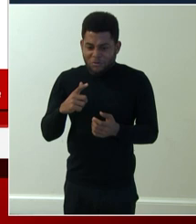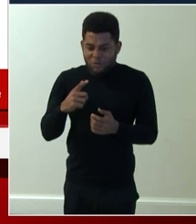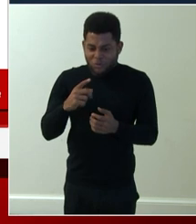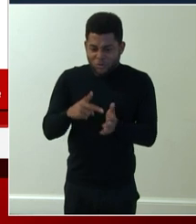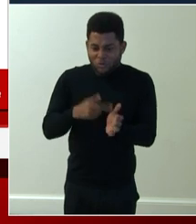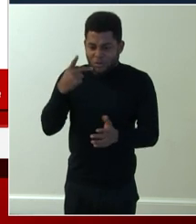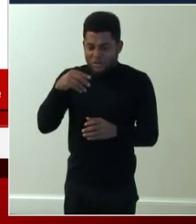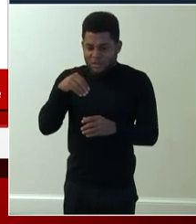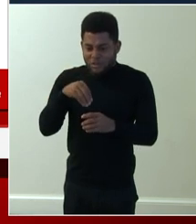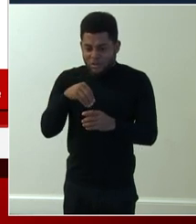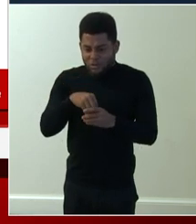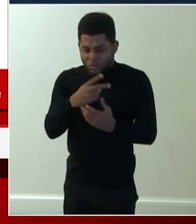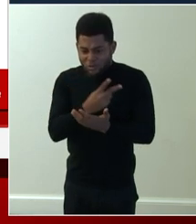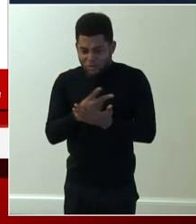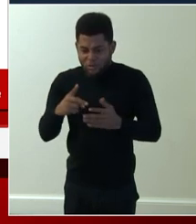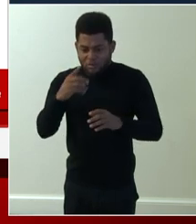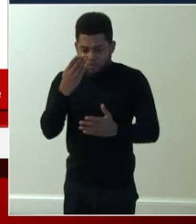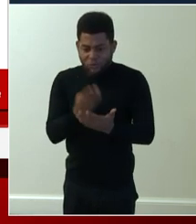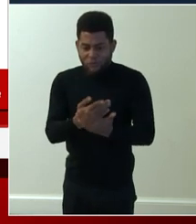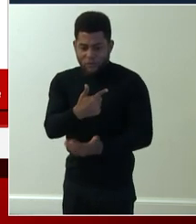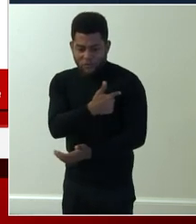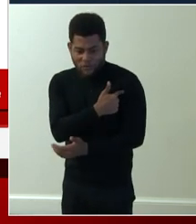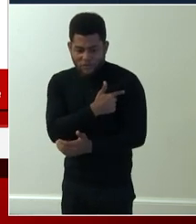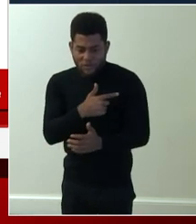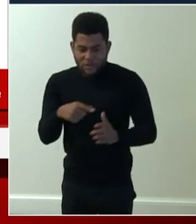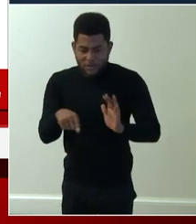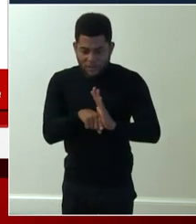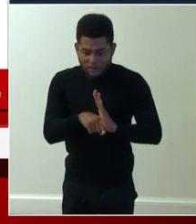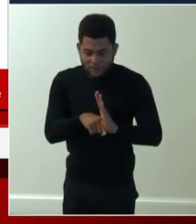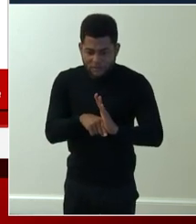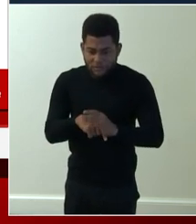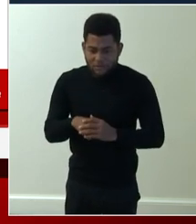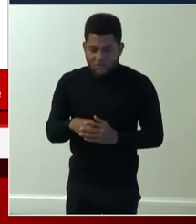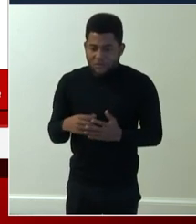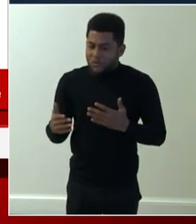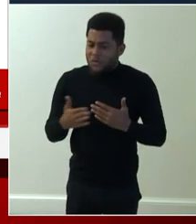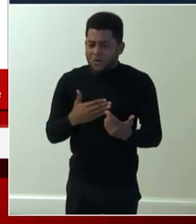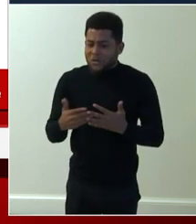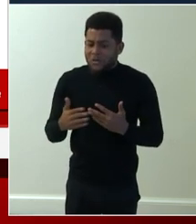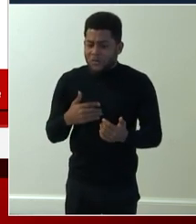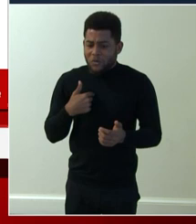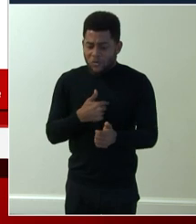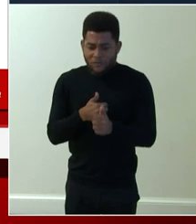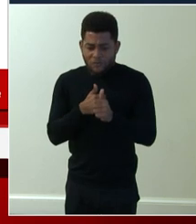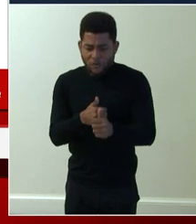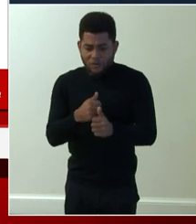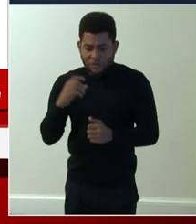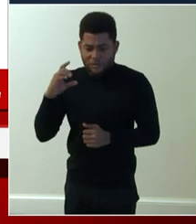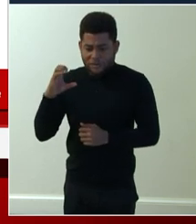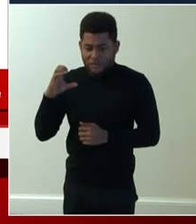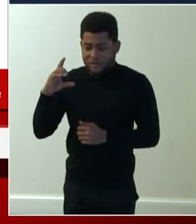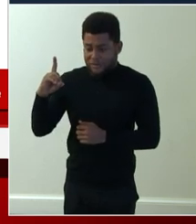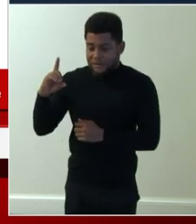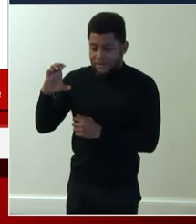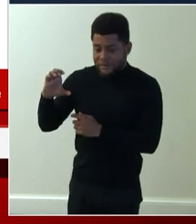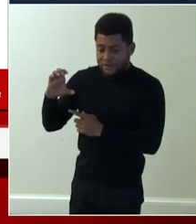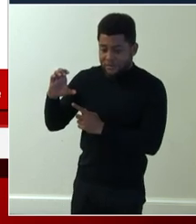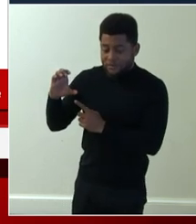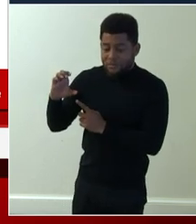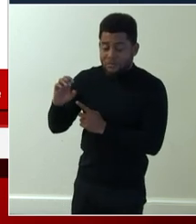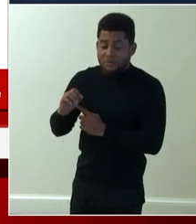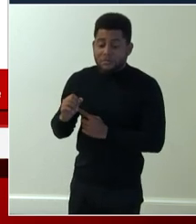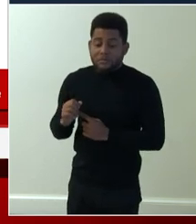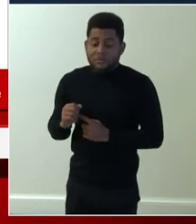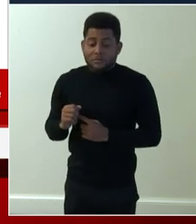virtual environment. If that is a critical mass that impedes continuity of instruction, we will transition a classroom, a